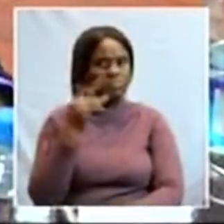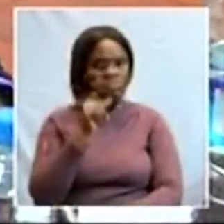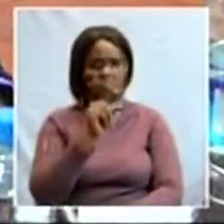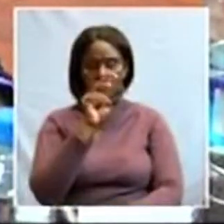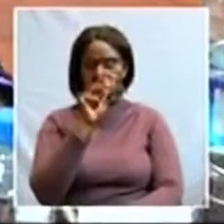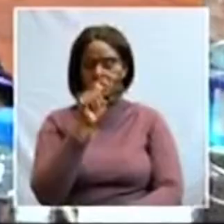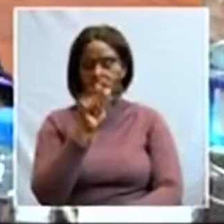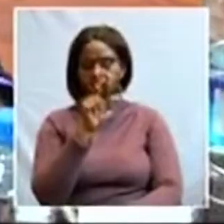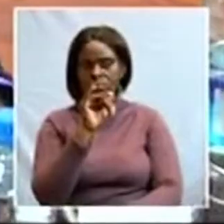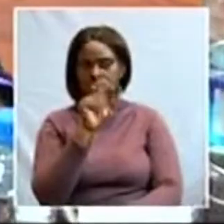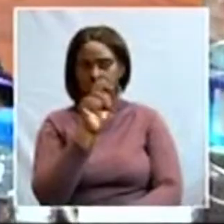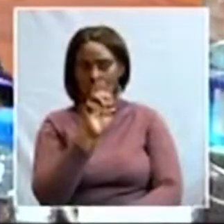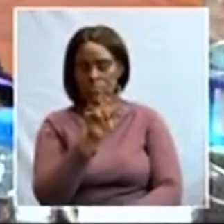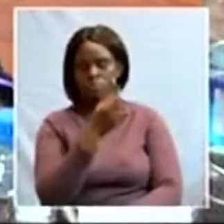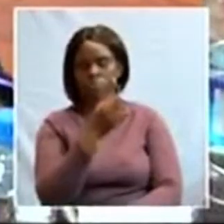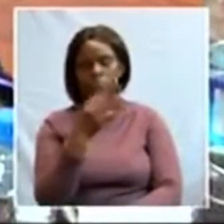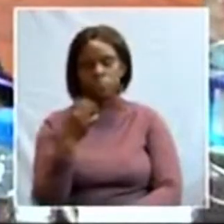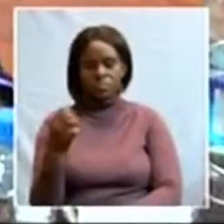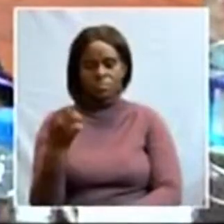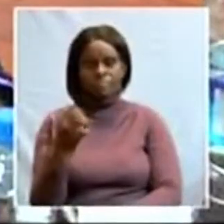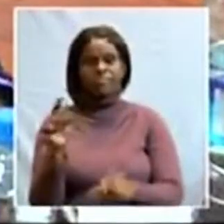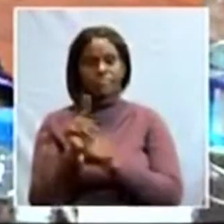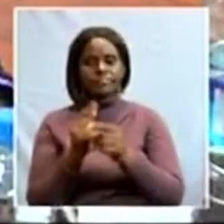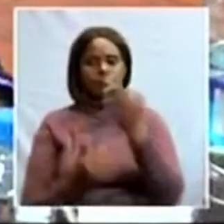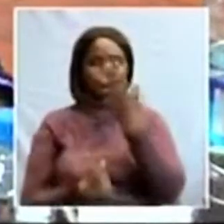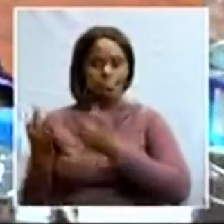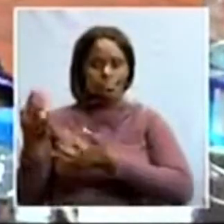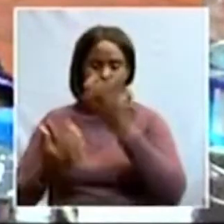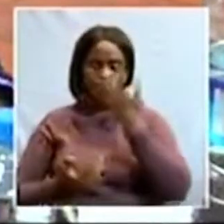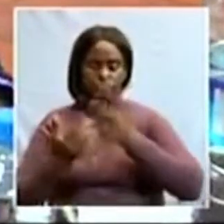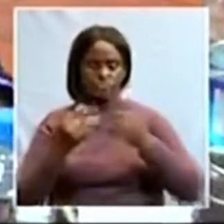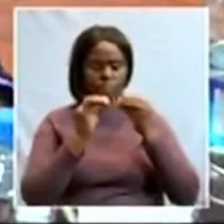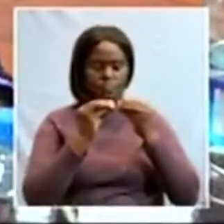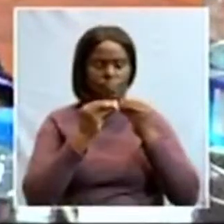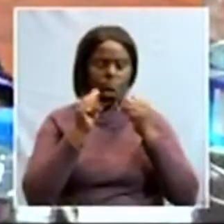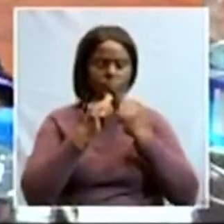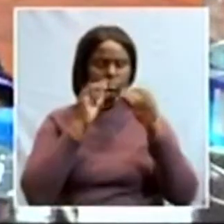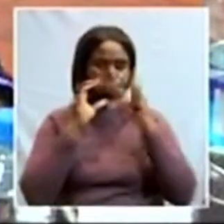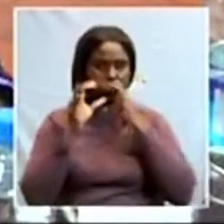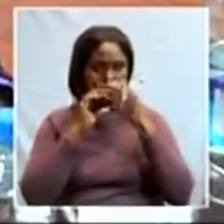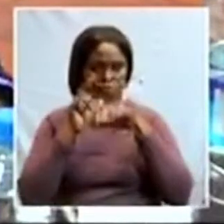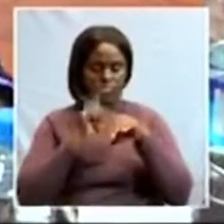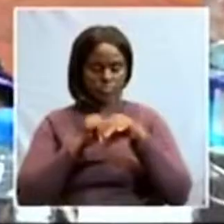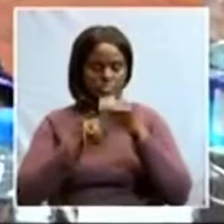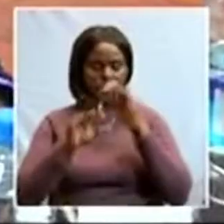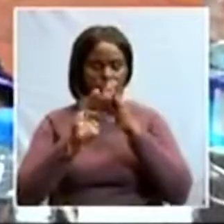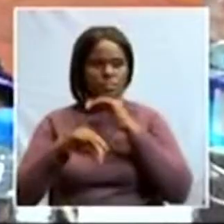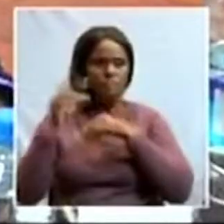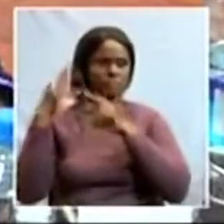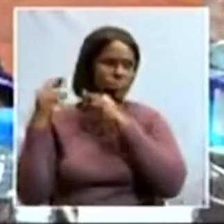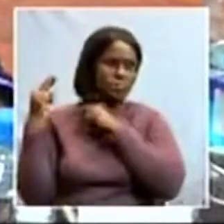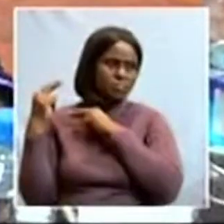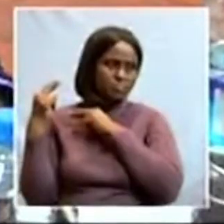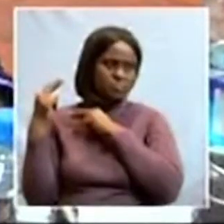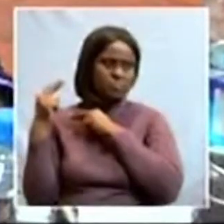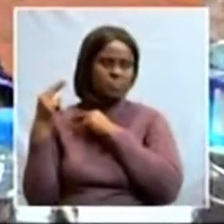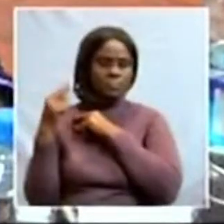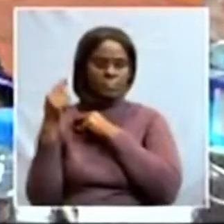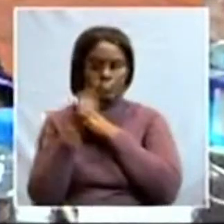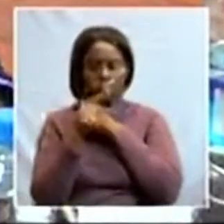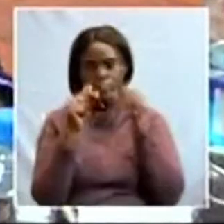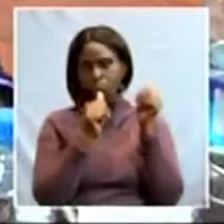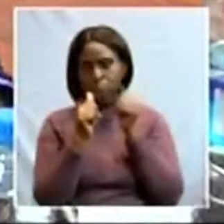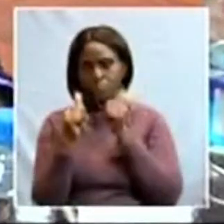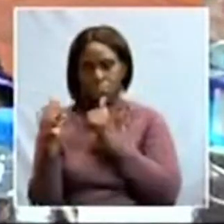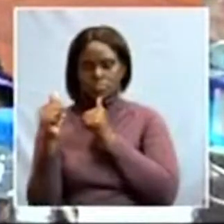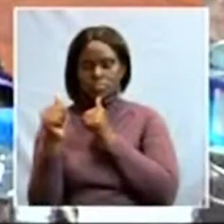marine rescue equipment, and fire tender and communication system during the period under review. Action